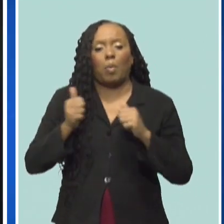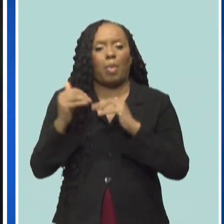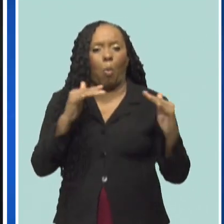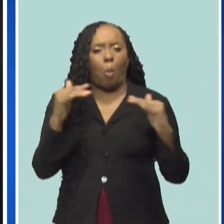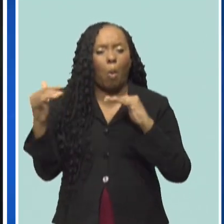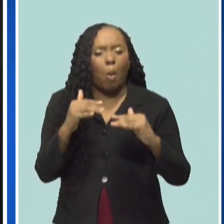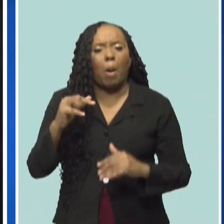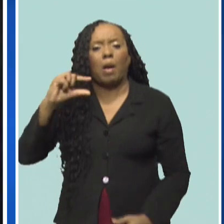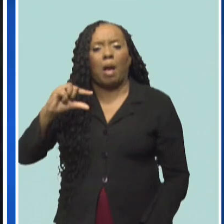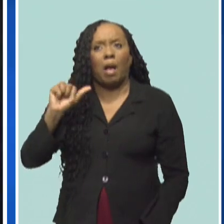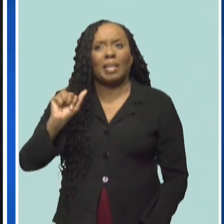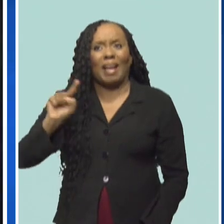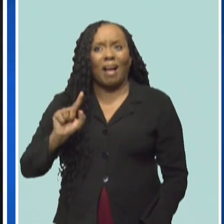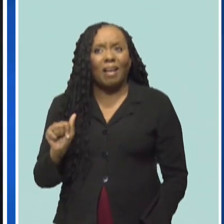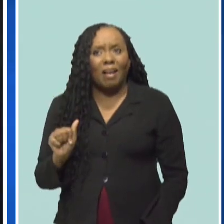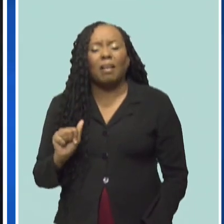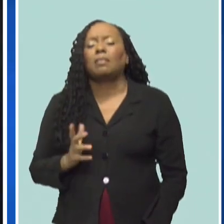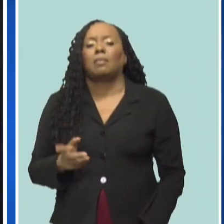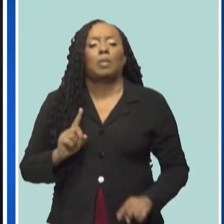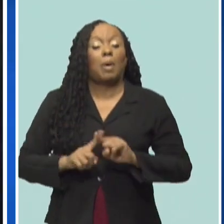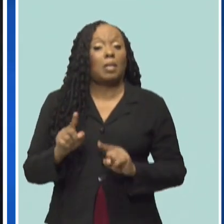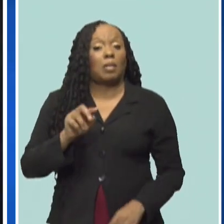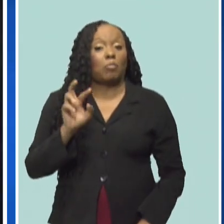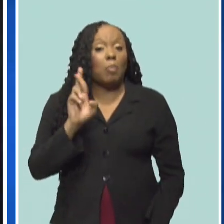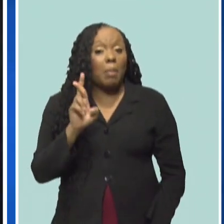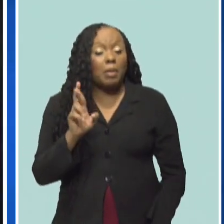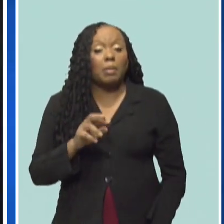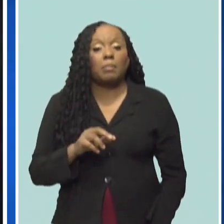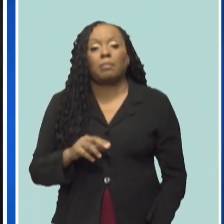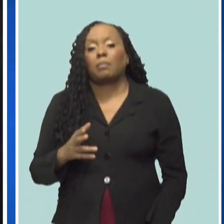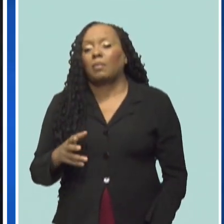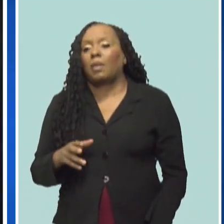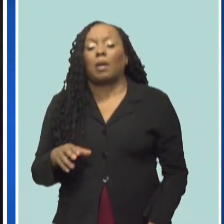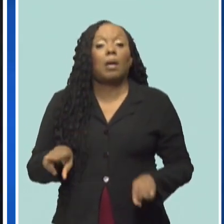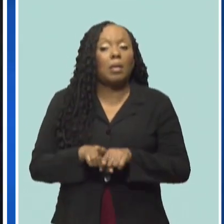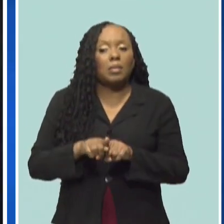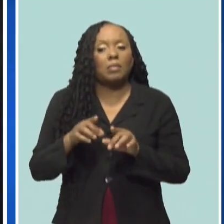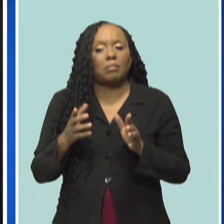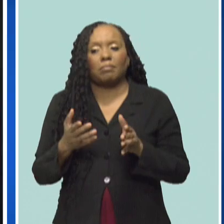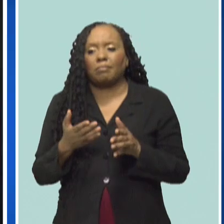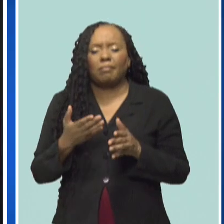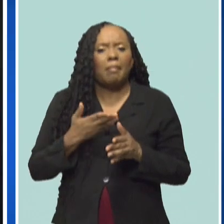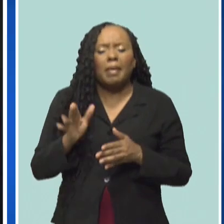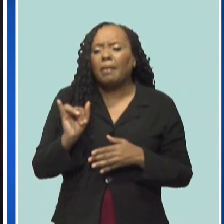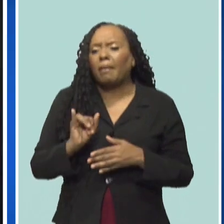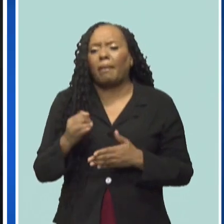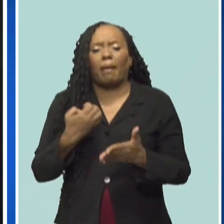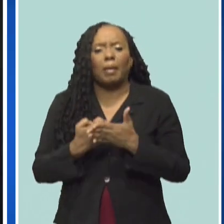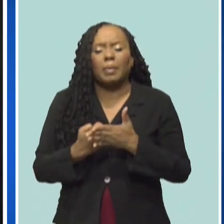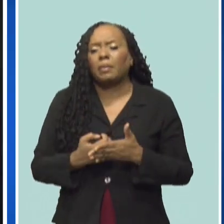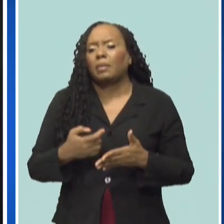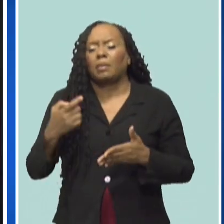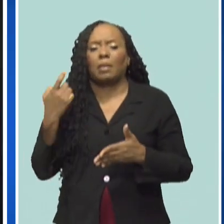people. But I think that, for Republicans, it's come down to bread and butter issues. The state of the economy, the cost of